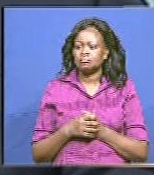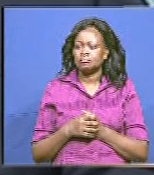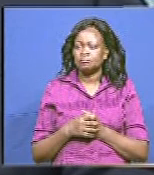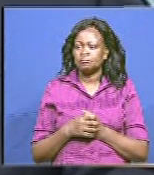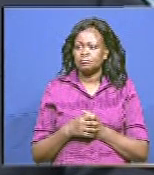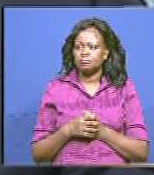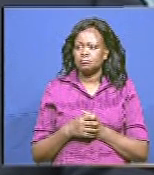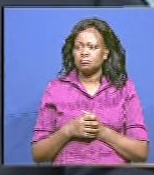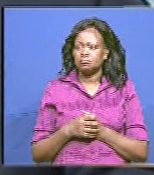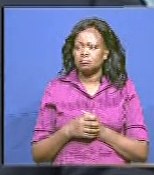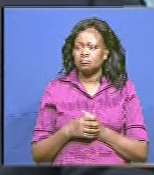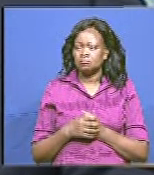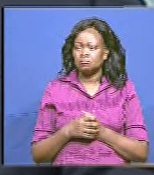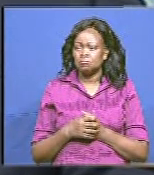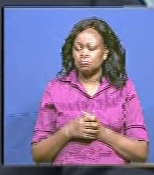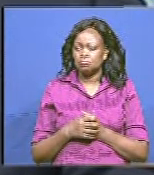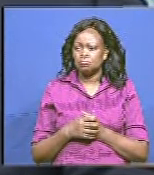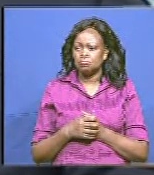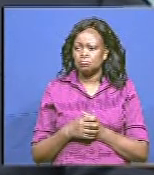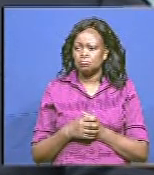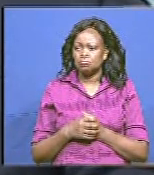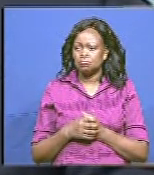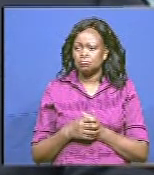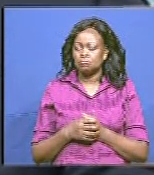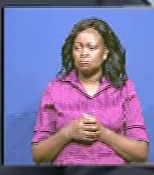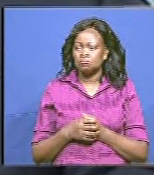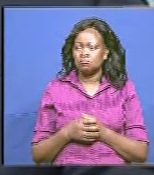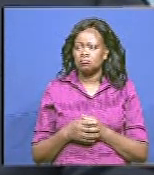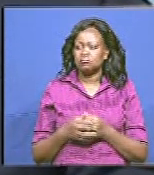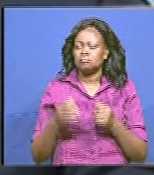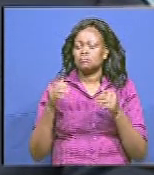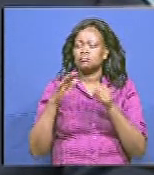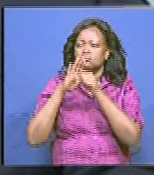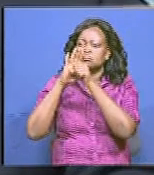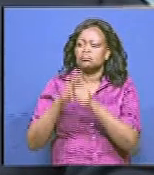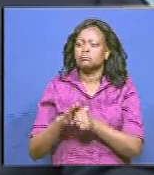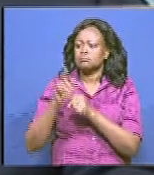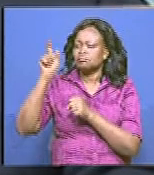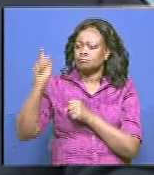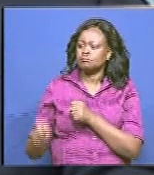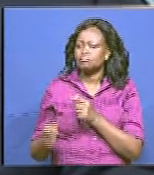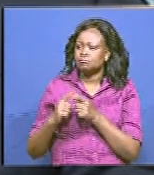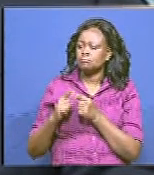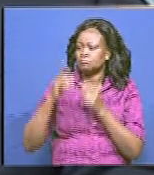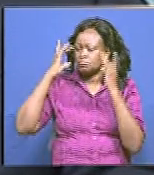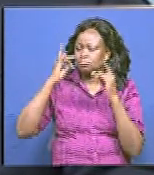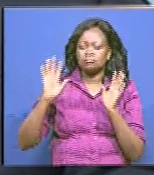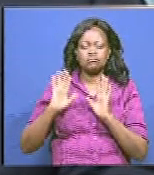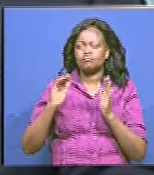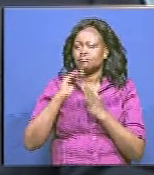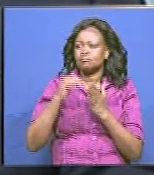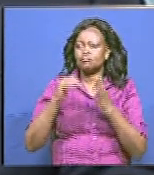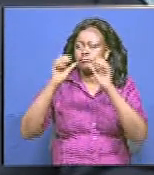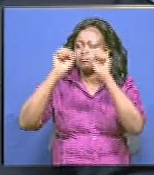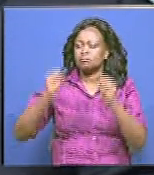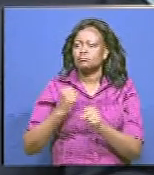the marginalization of regions mm-hmm. that led to us deciding that no, I think the central system is not